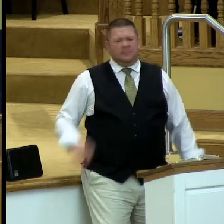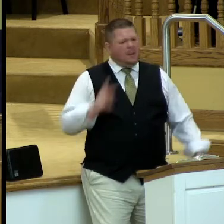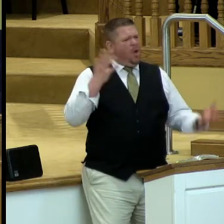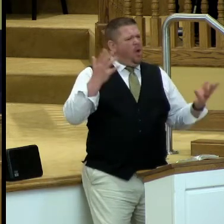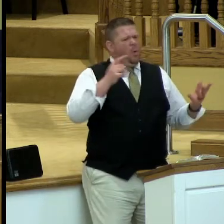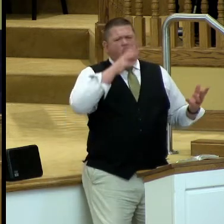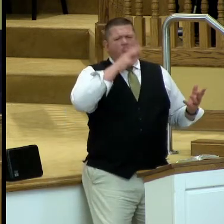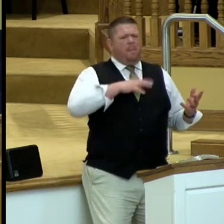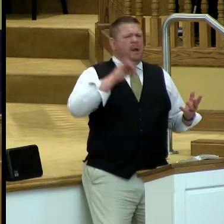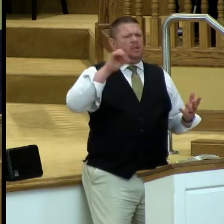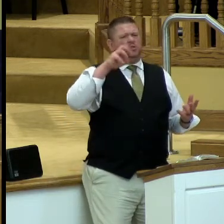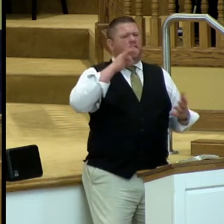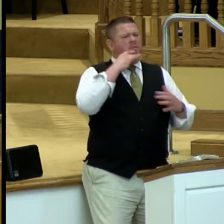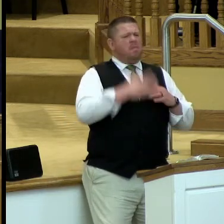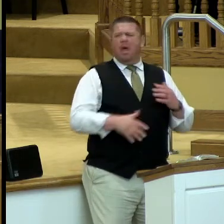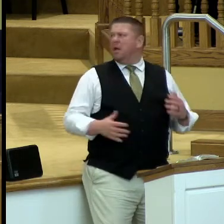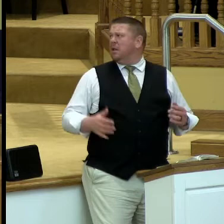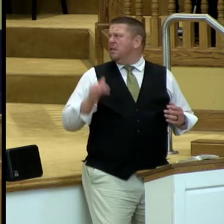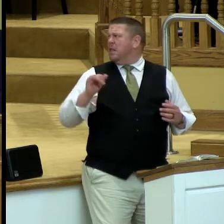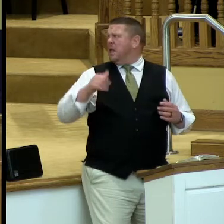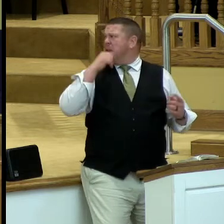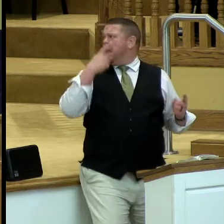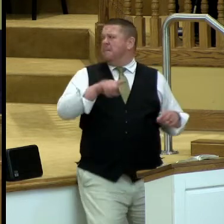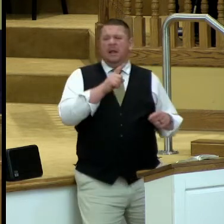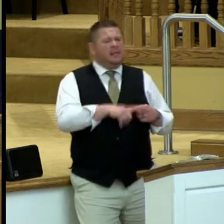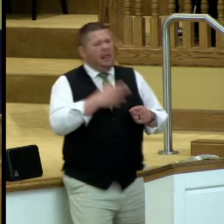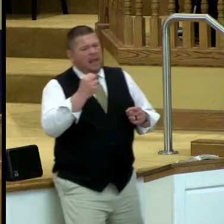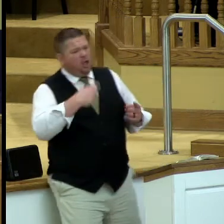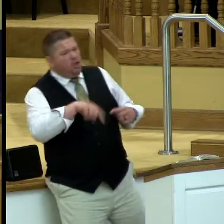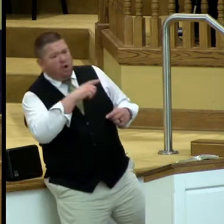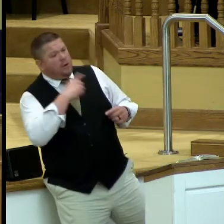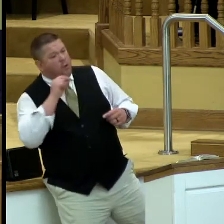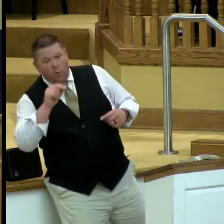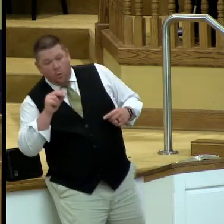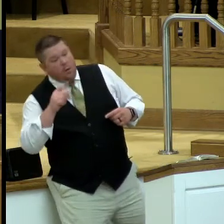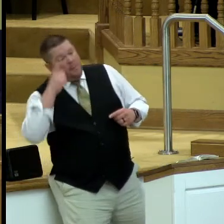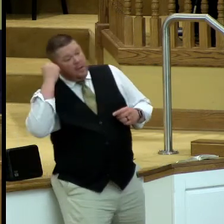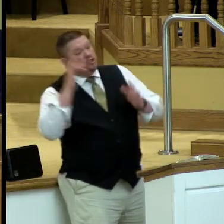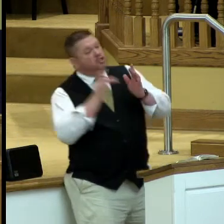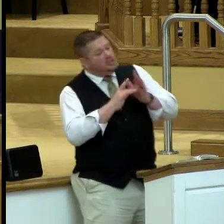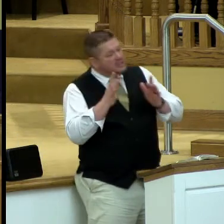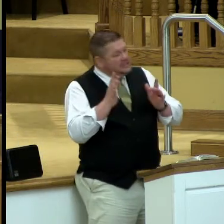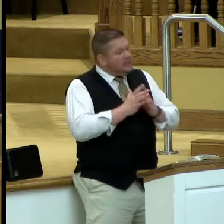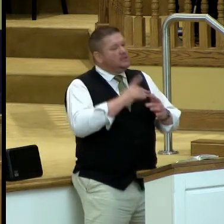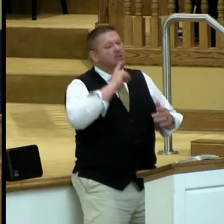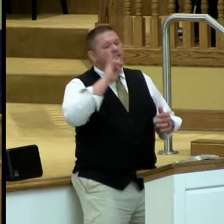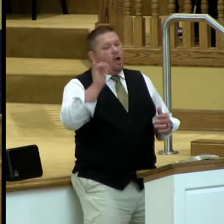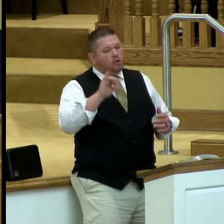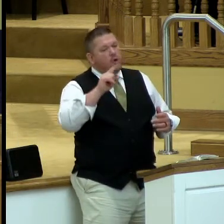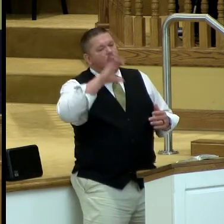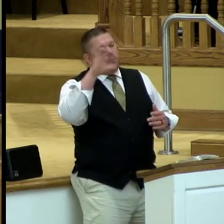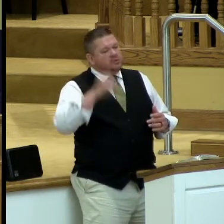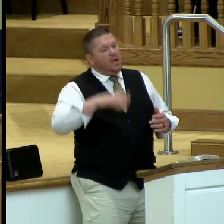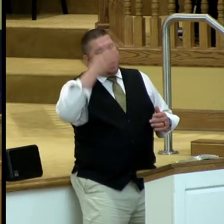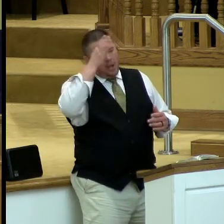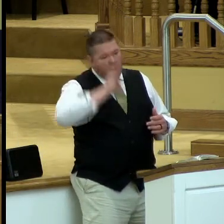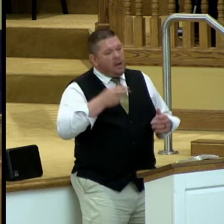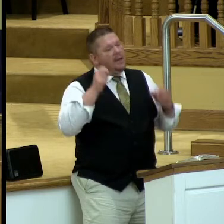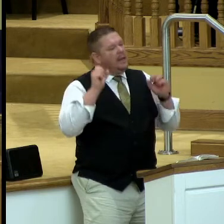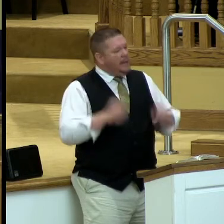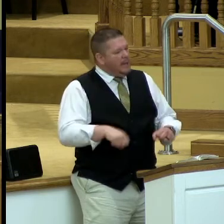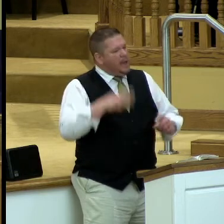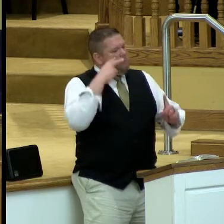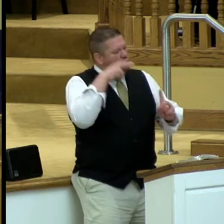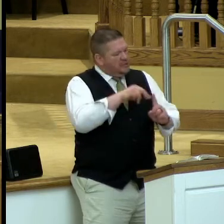People are like, well, the woman of the issue of blood, that didn't happen until he turned and said, no. Because Jesus is also 100% God. He